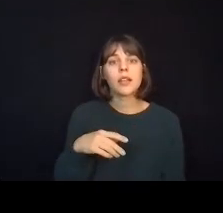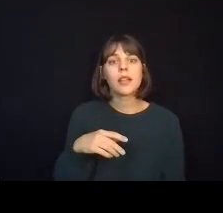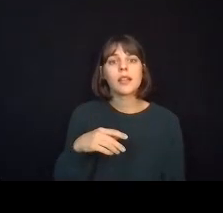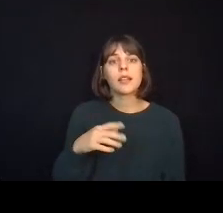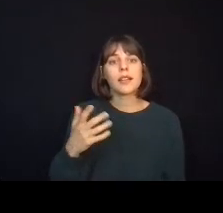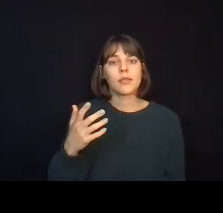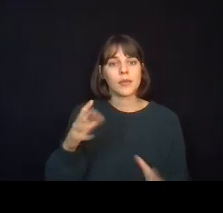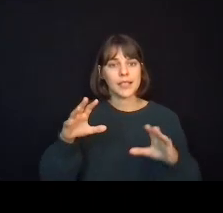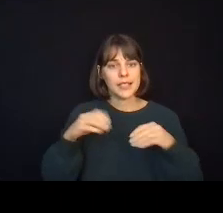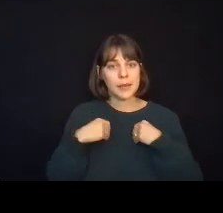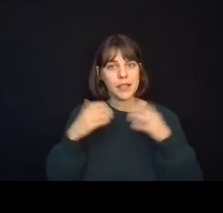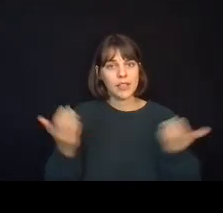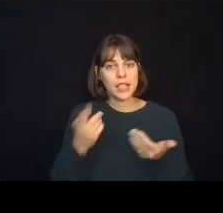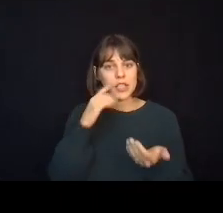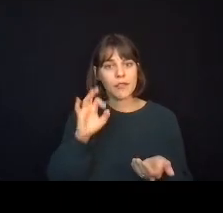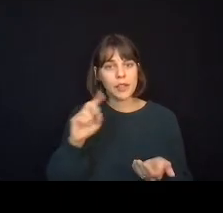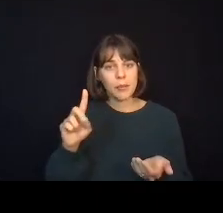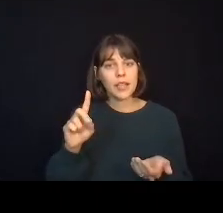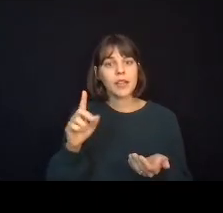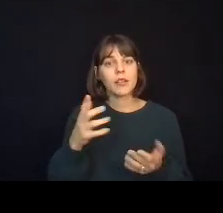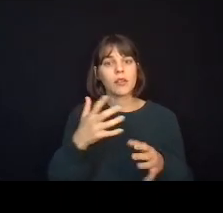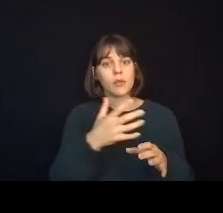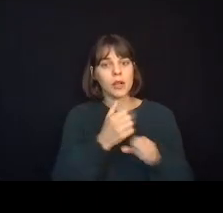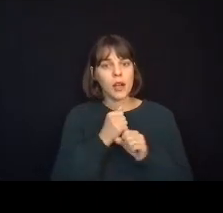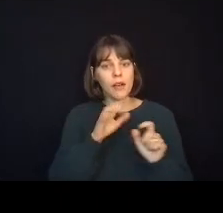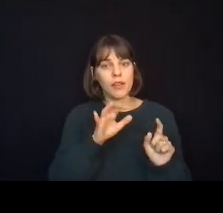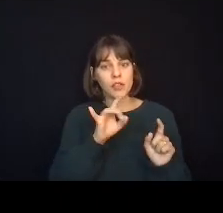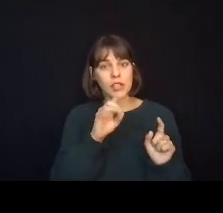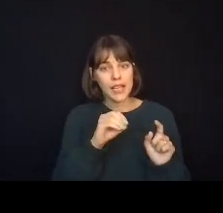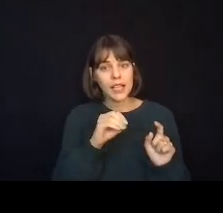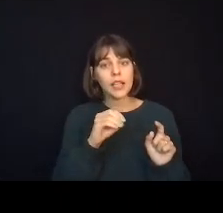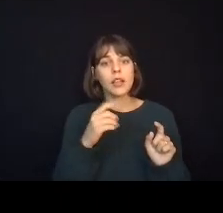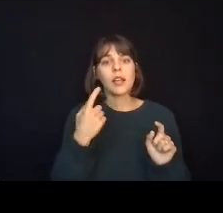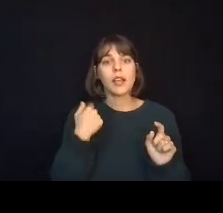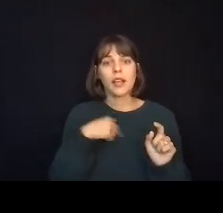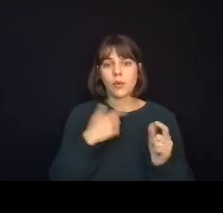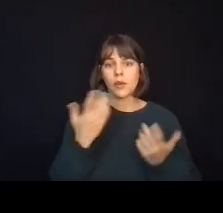Alliant LLC in the estimated amount of